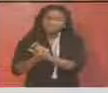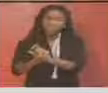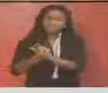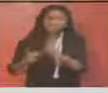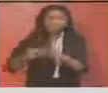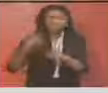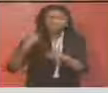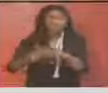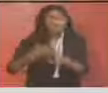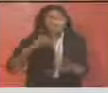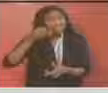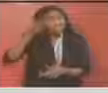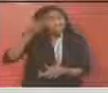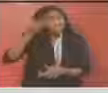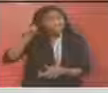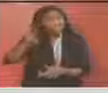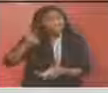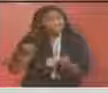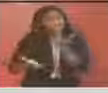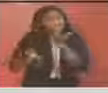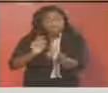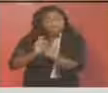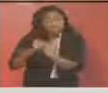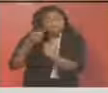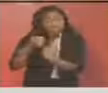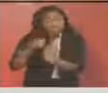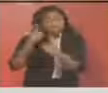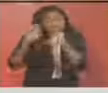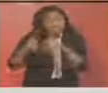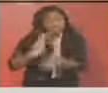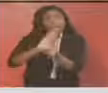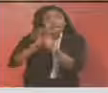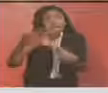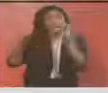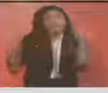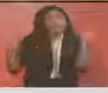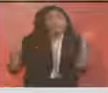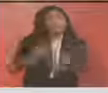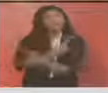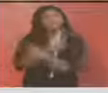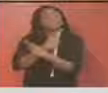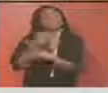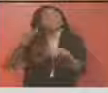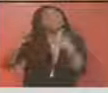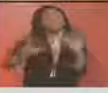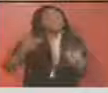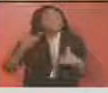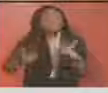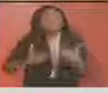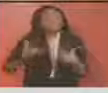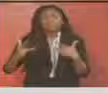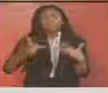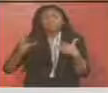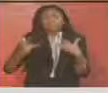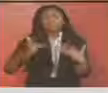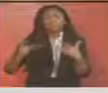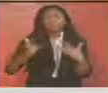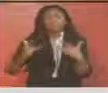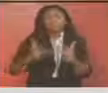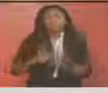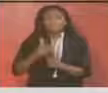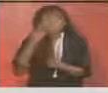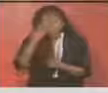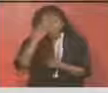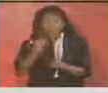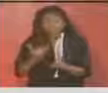some of which may be of concern. So after a year of this virus evolving, that's what's happening now. We're starting to see more and more variants, and